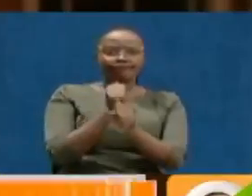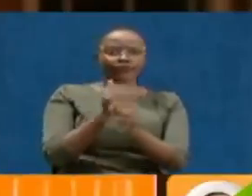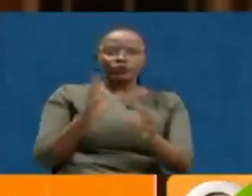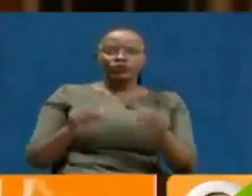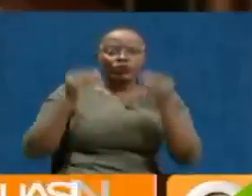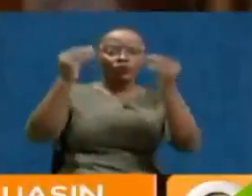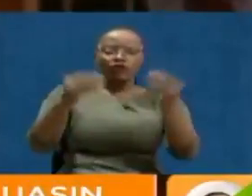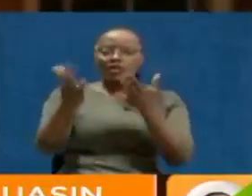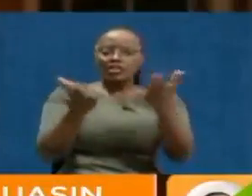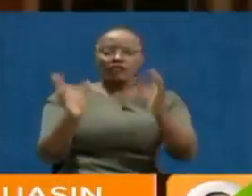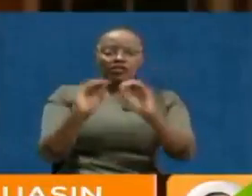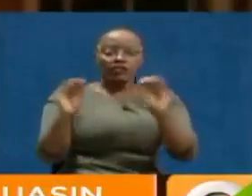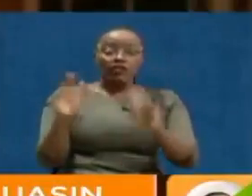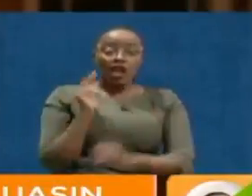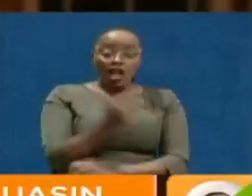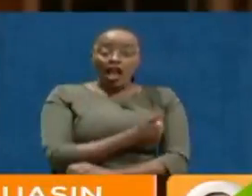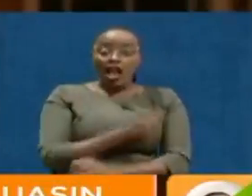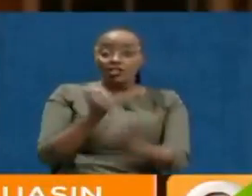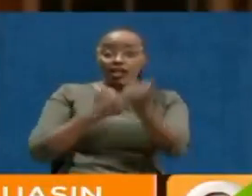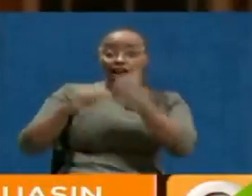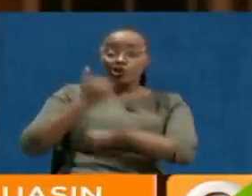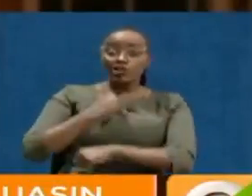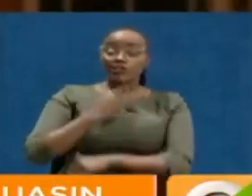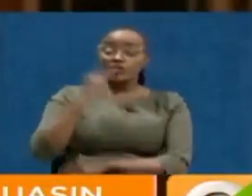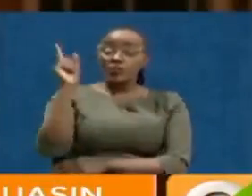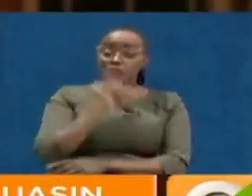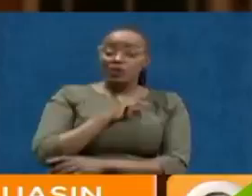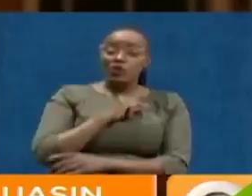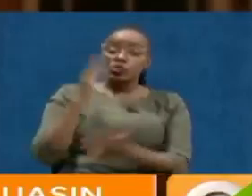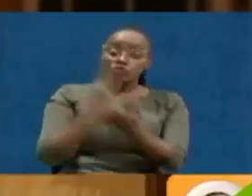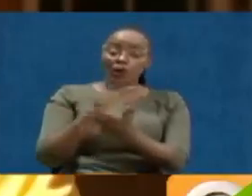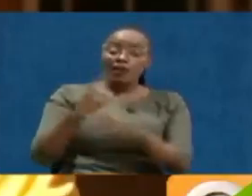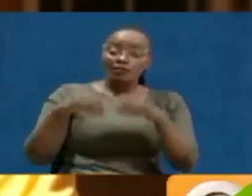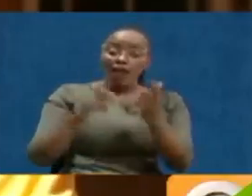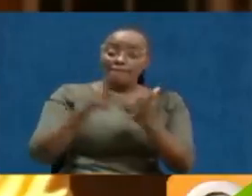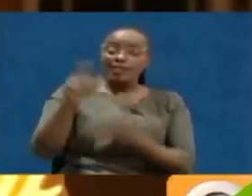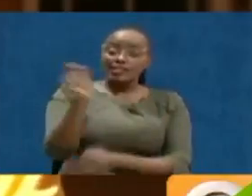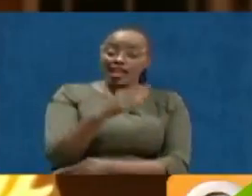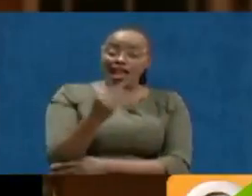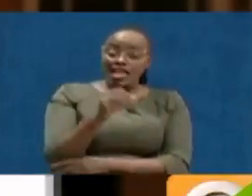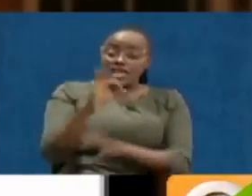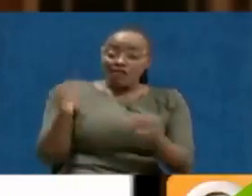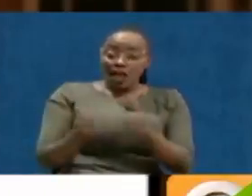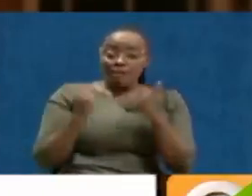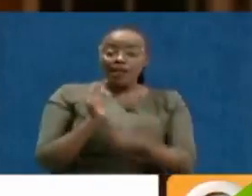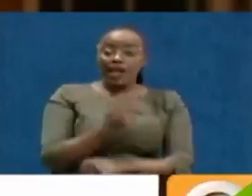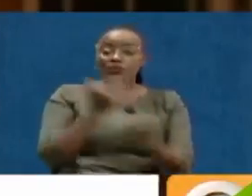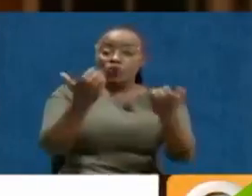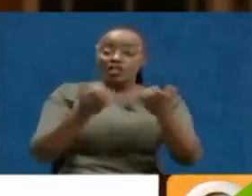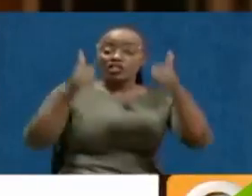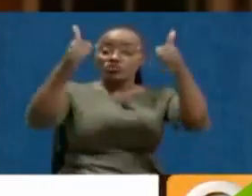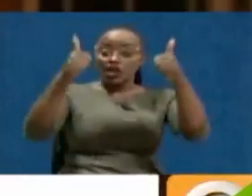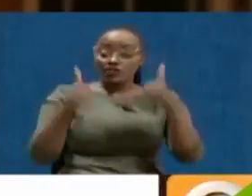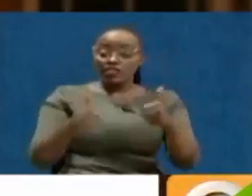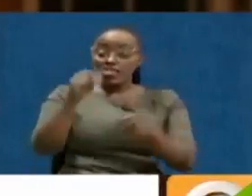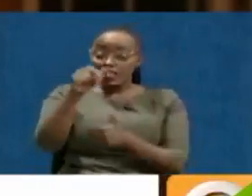to provide services, we are already taking action and we have said we will stop salary. And if it reaches a time that we need to